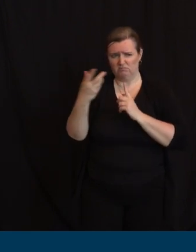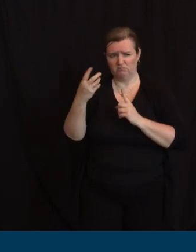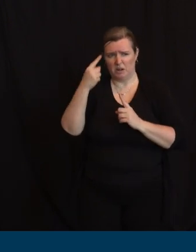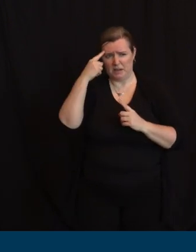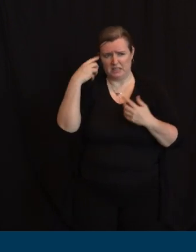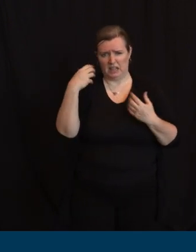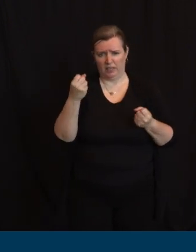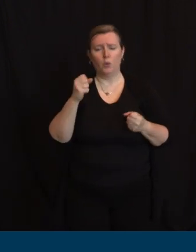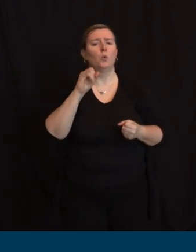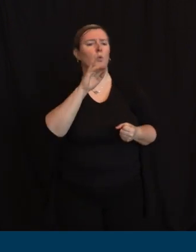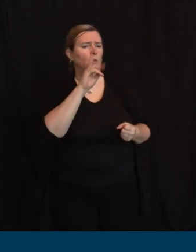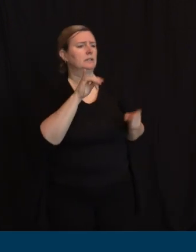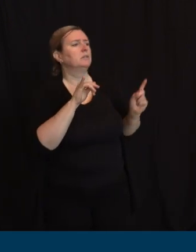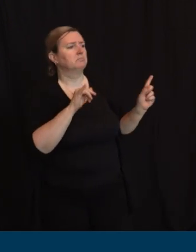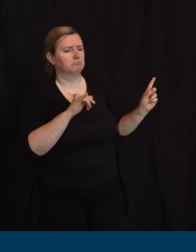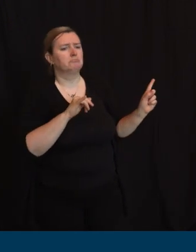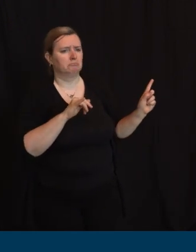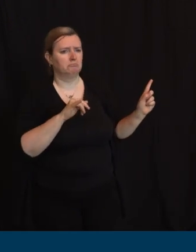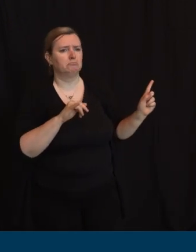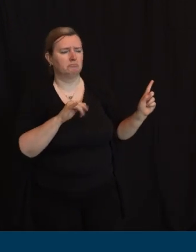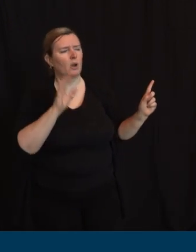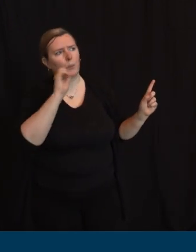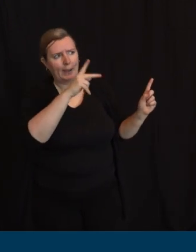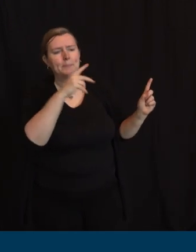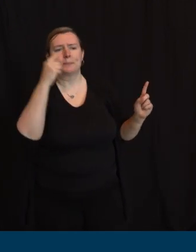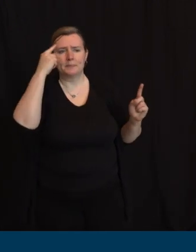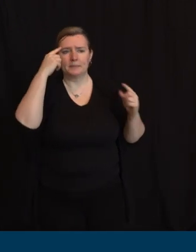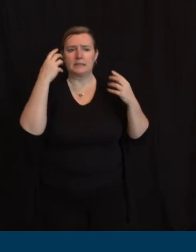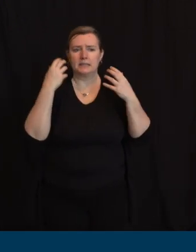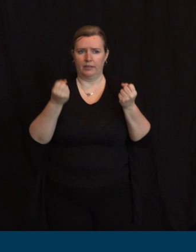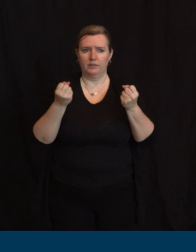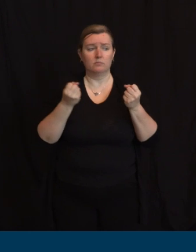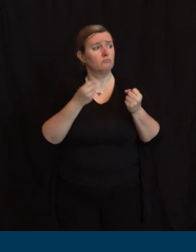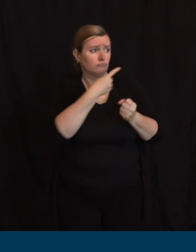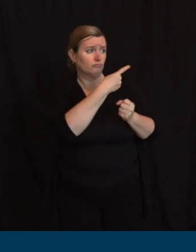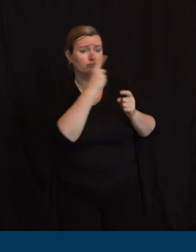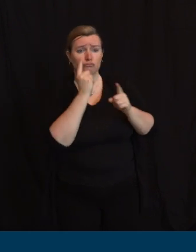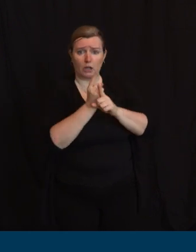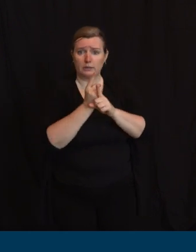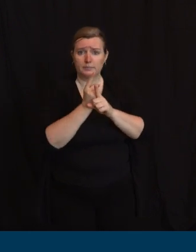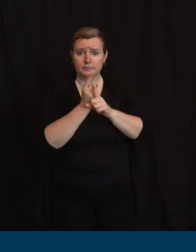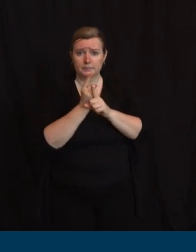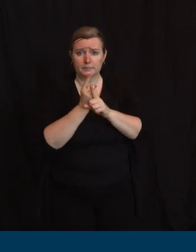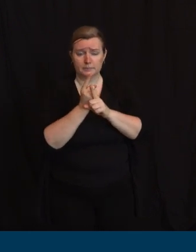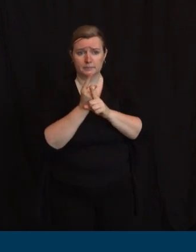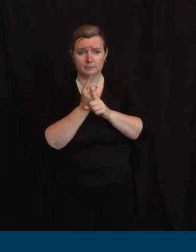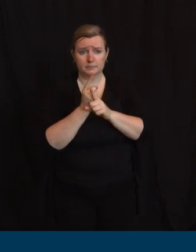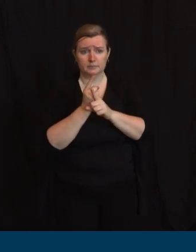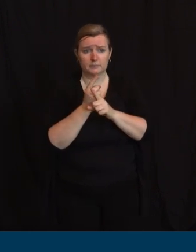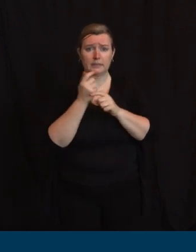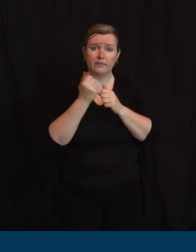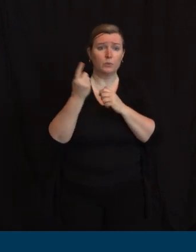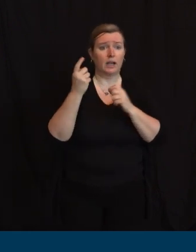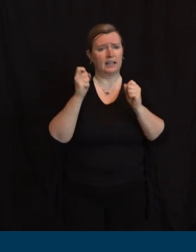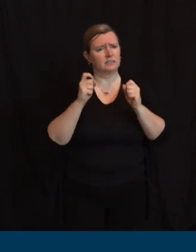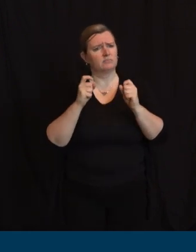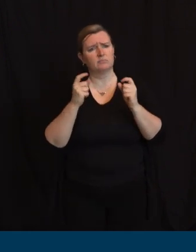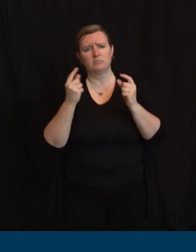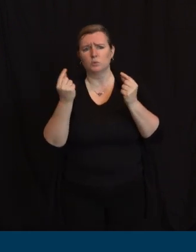out really, correctly that everybody can do something for 2 weeks. When it gets to be 4 weeks or 6